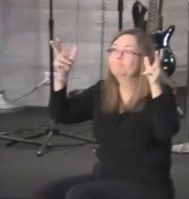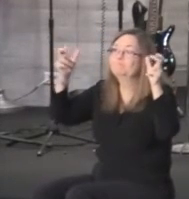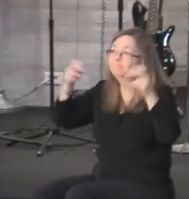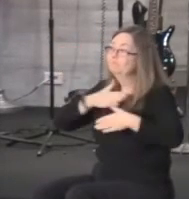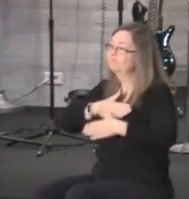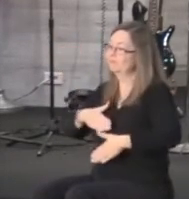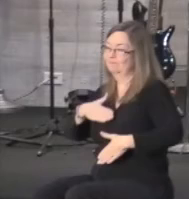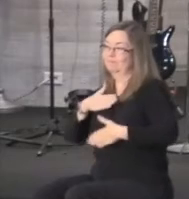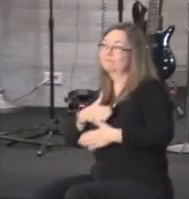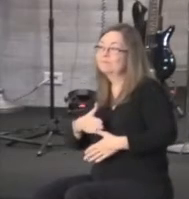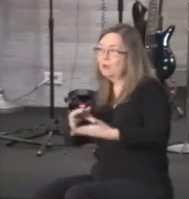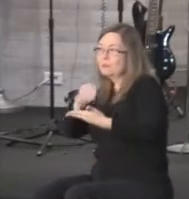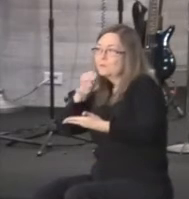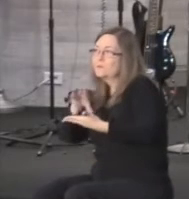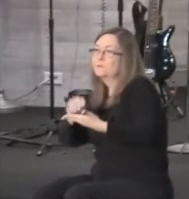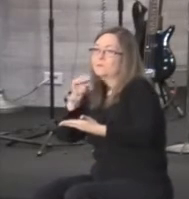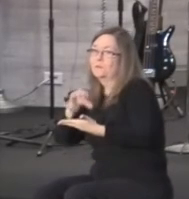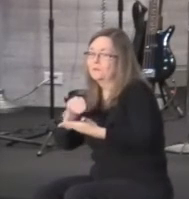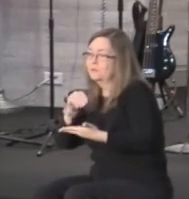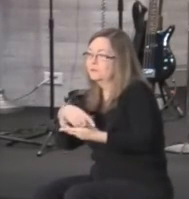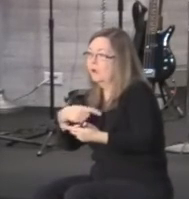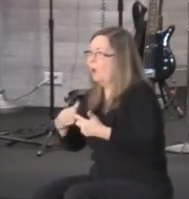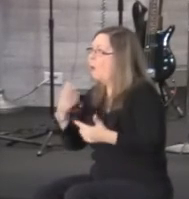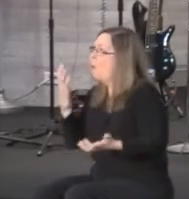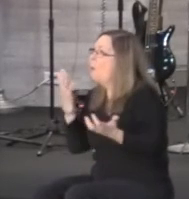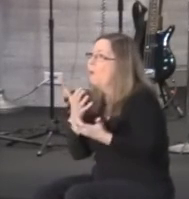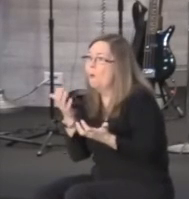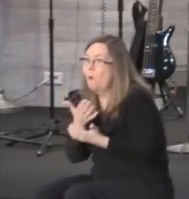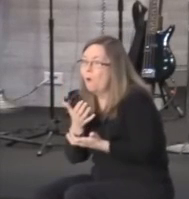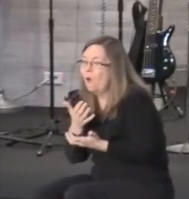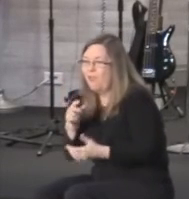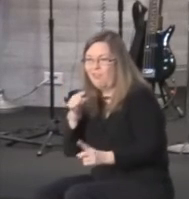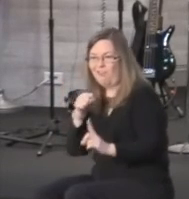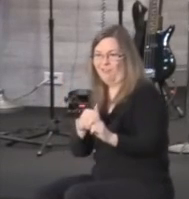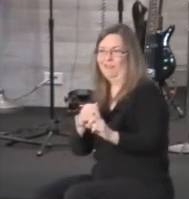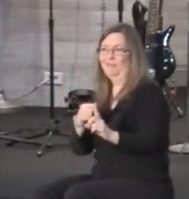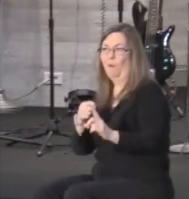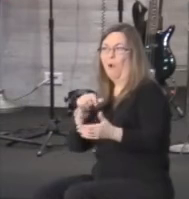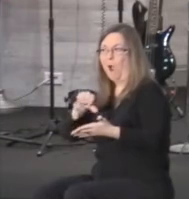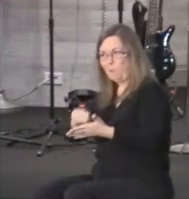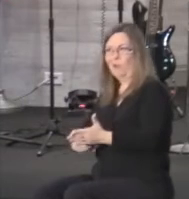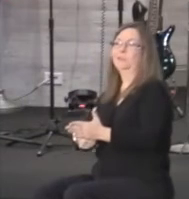were enjoying it and they were learning from it and they were saying, whoa, this guy's something else.